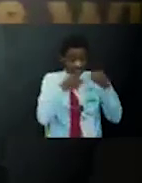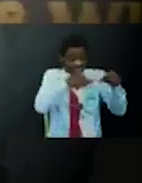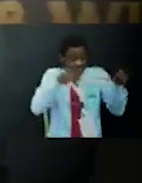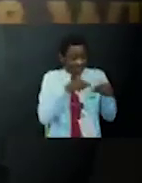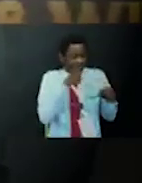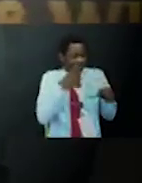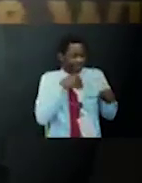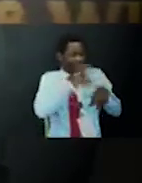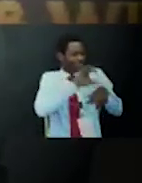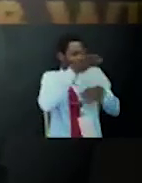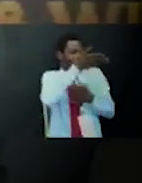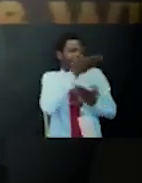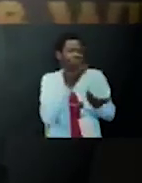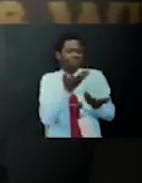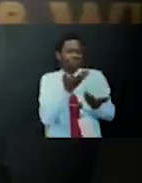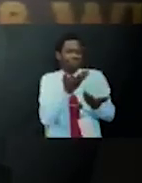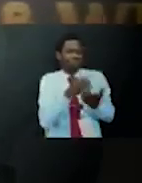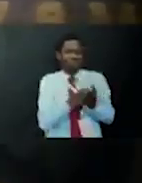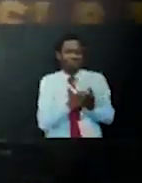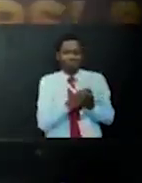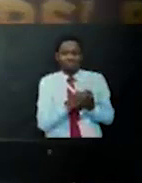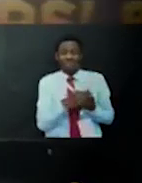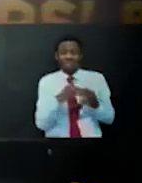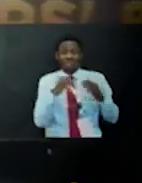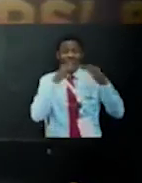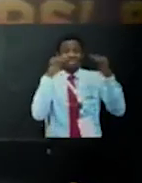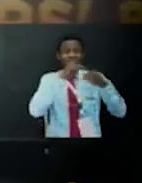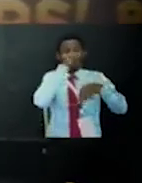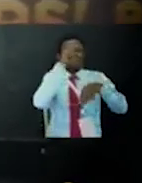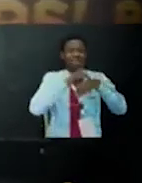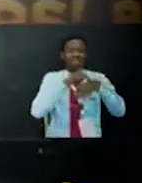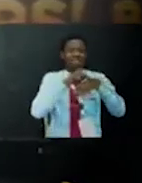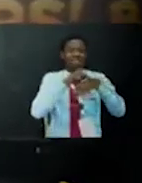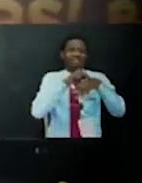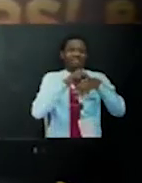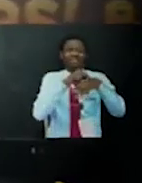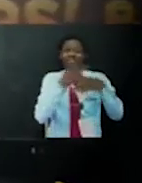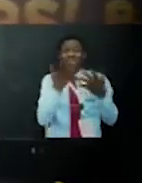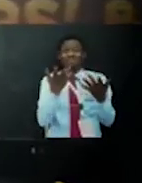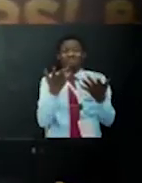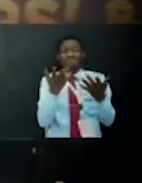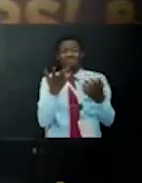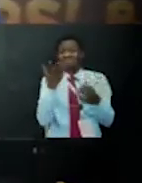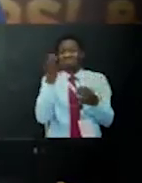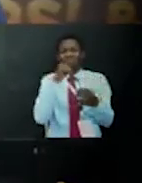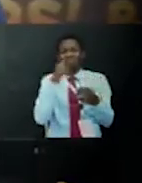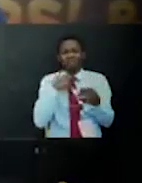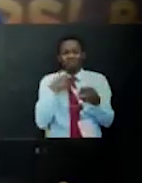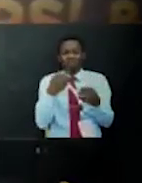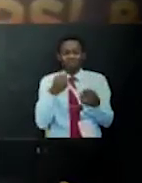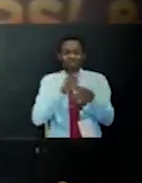level where myself and Apostle Kumila V and Brother Beckwin, we are sitting, there's no church. It's only